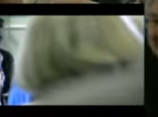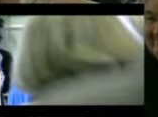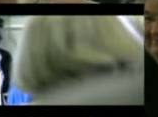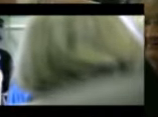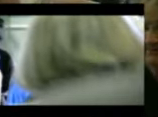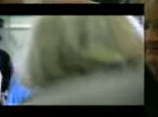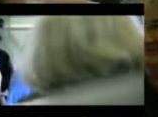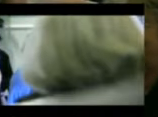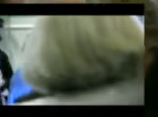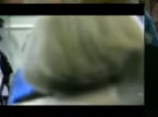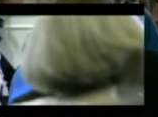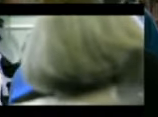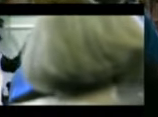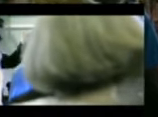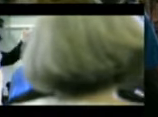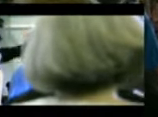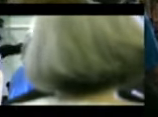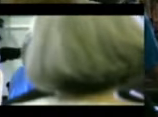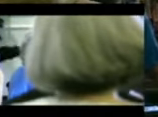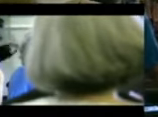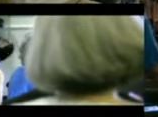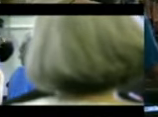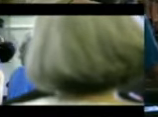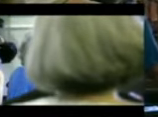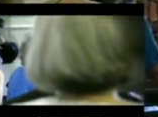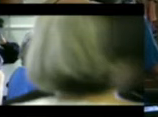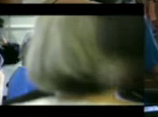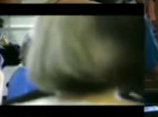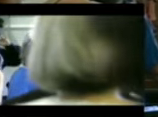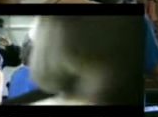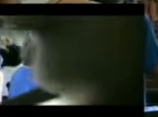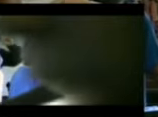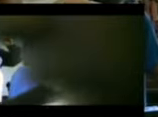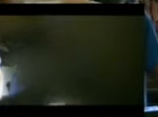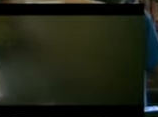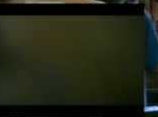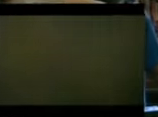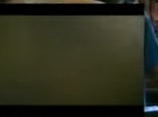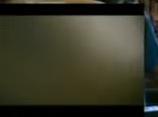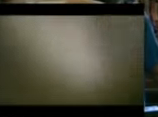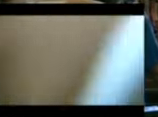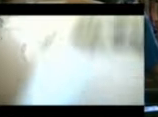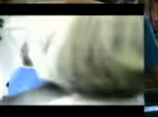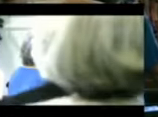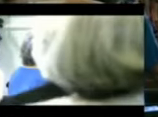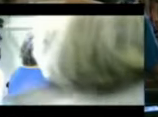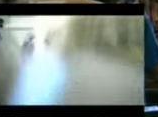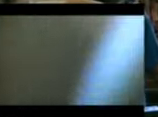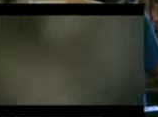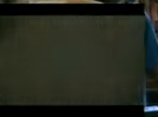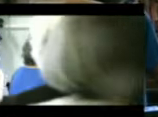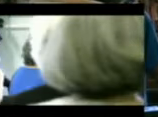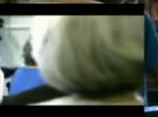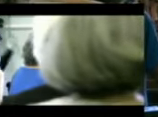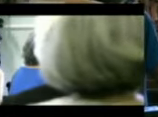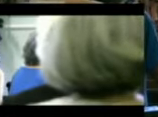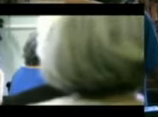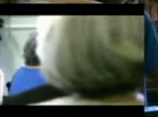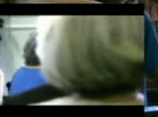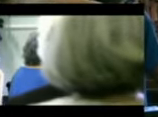Lift up the trumpet and love, let it ring. Jesus is coming.